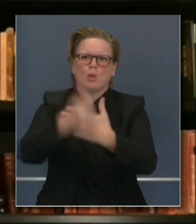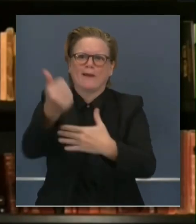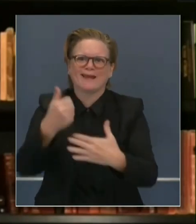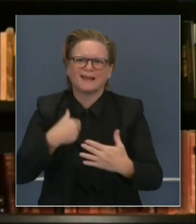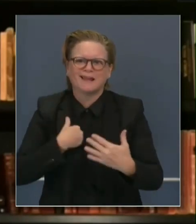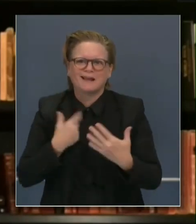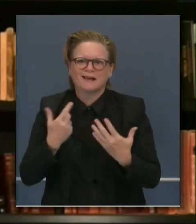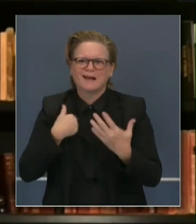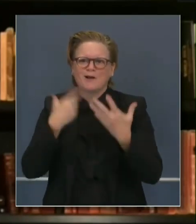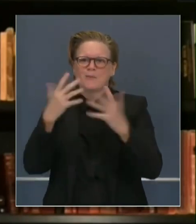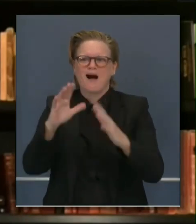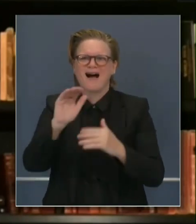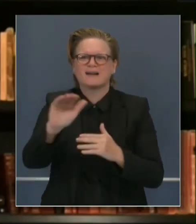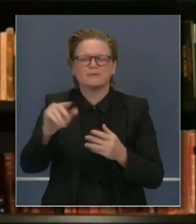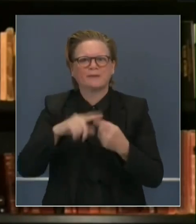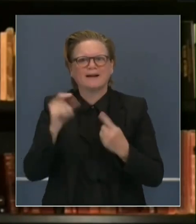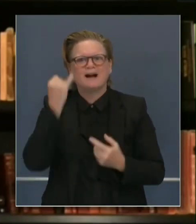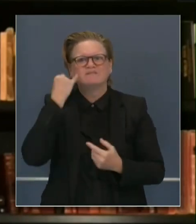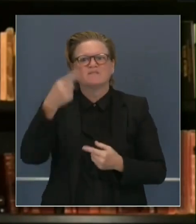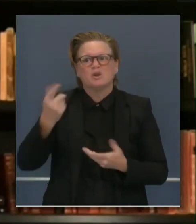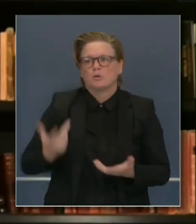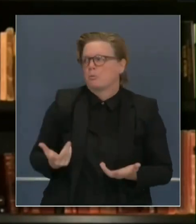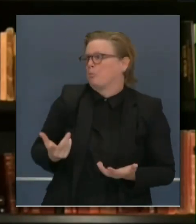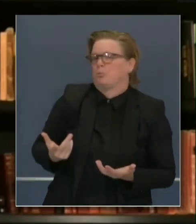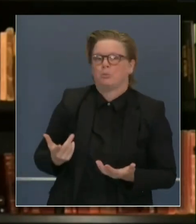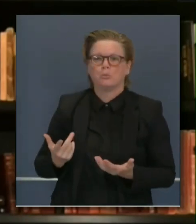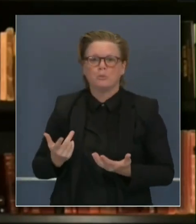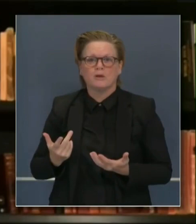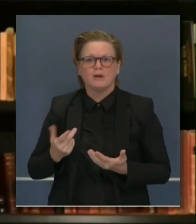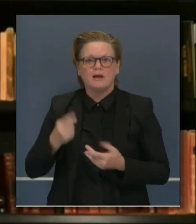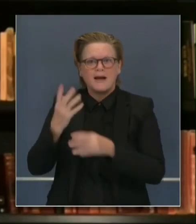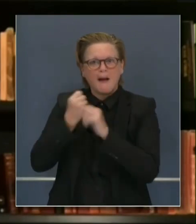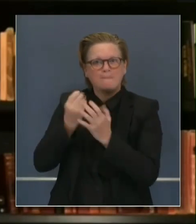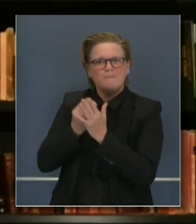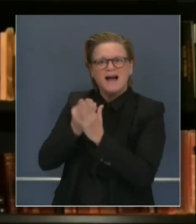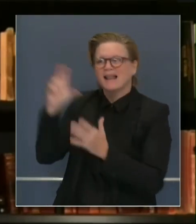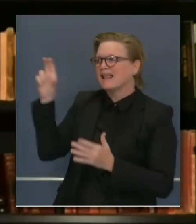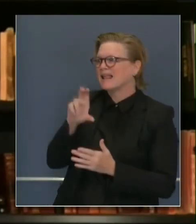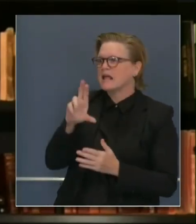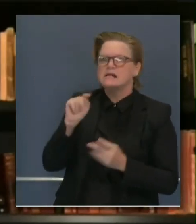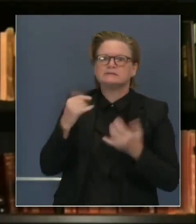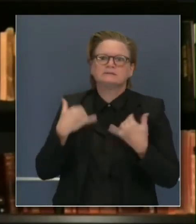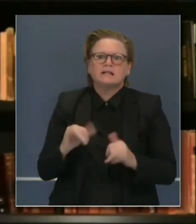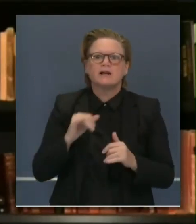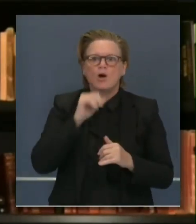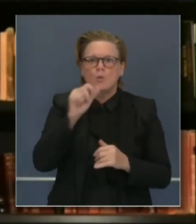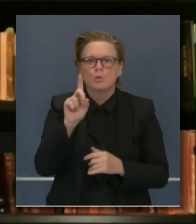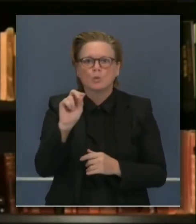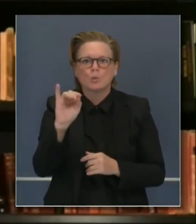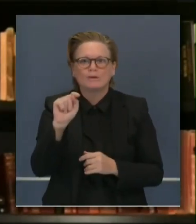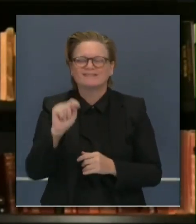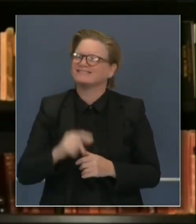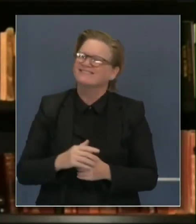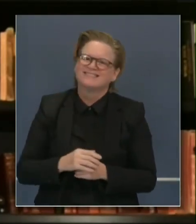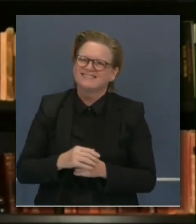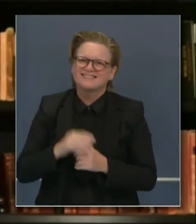of additional consideration as it relates to addressing this pandemic. But as I say, very small number of people now are in